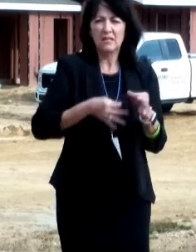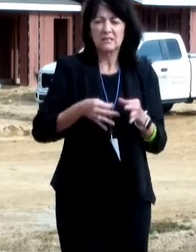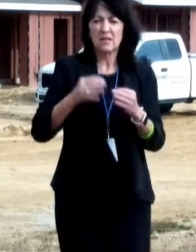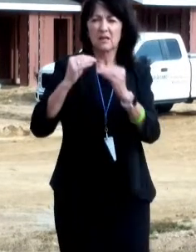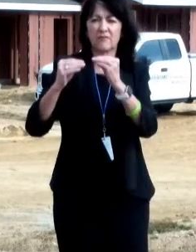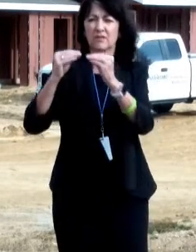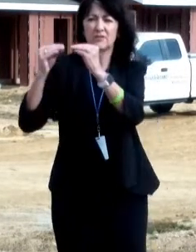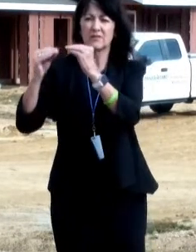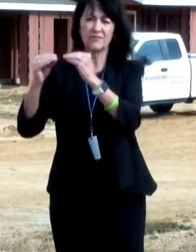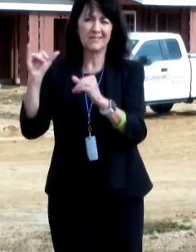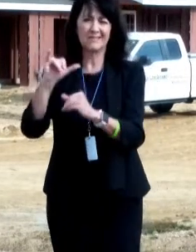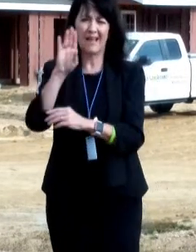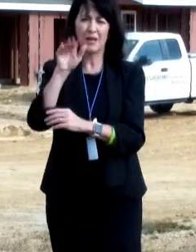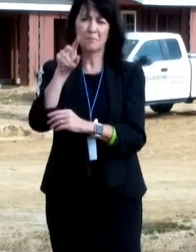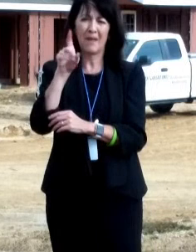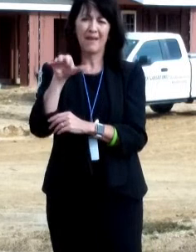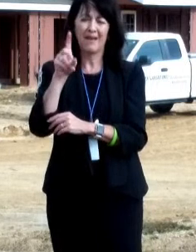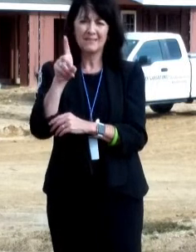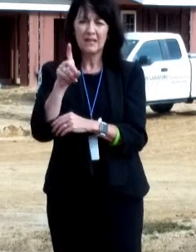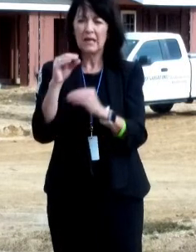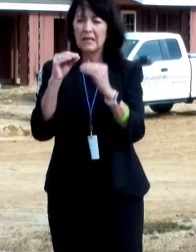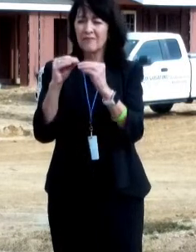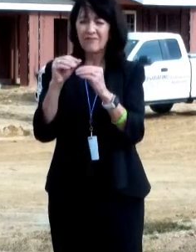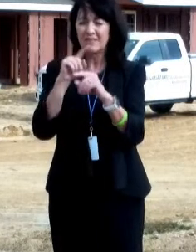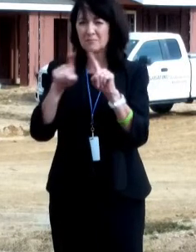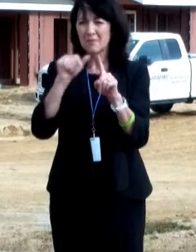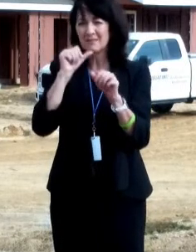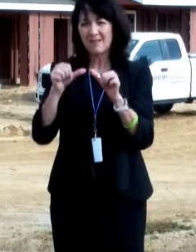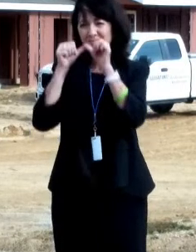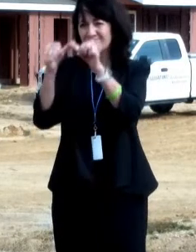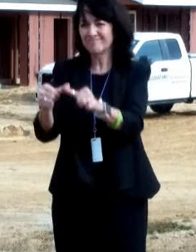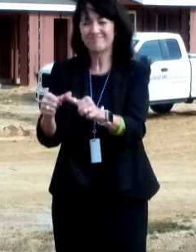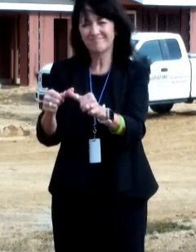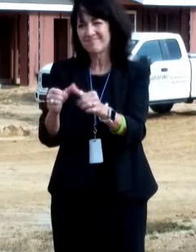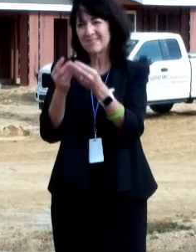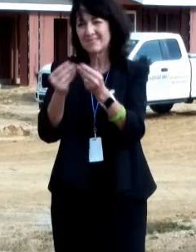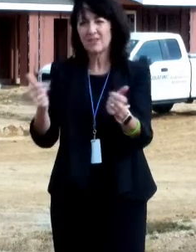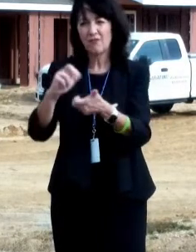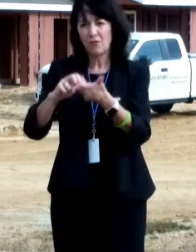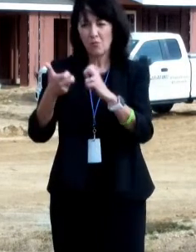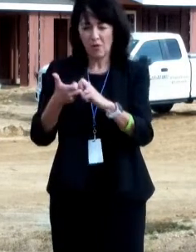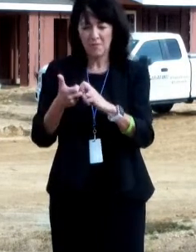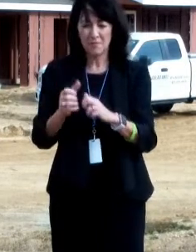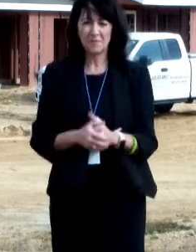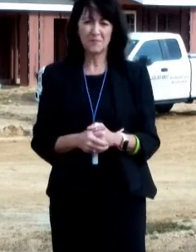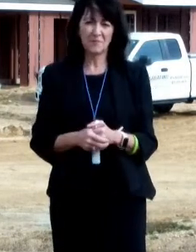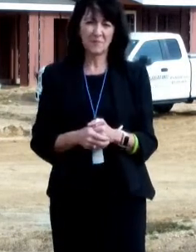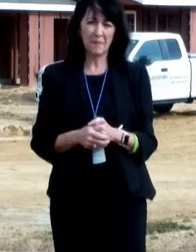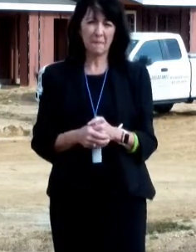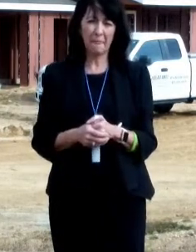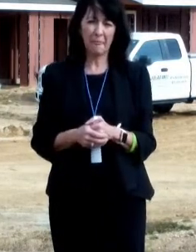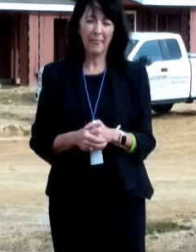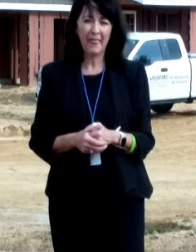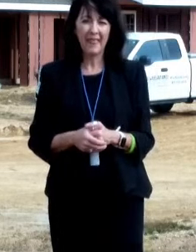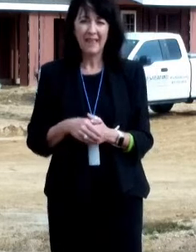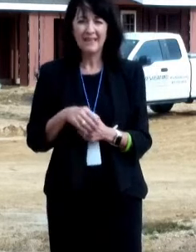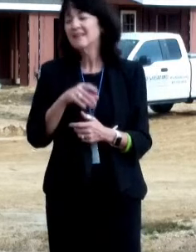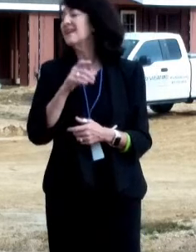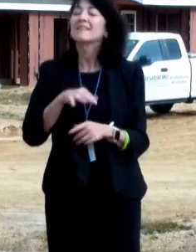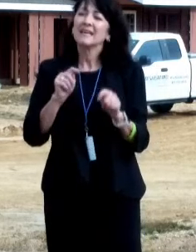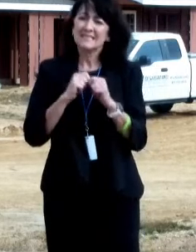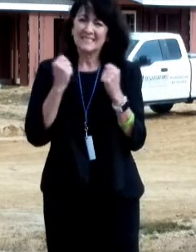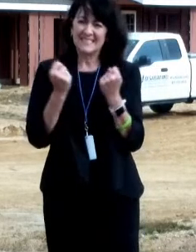The last thing I would say is this. We got a couple of gals, John and Lisa know them, the King sisters. The King